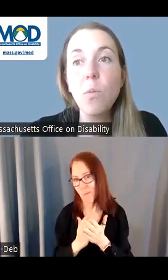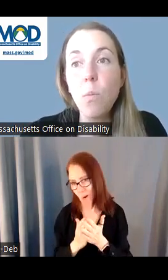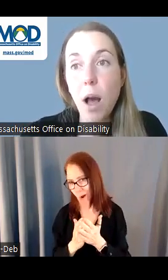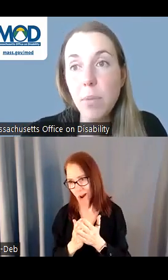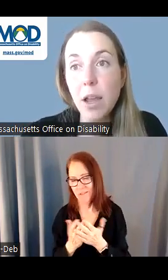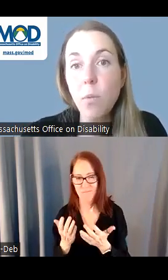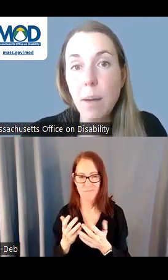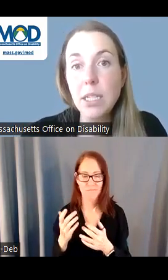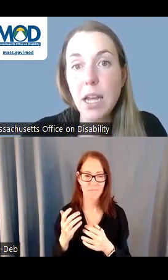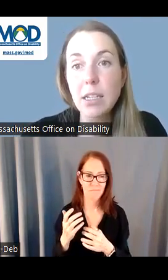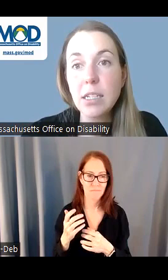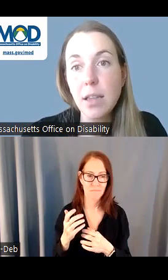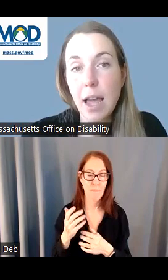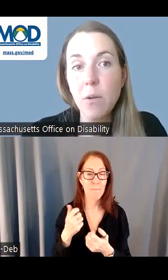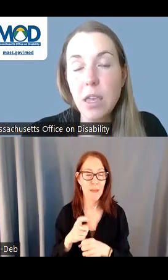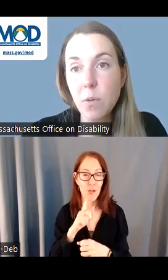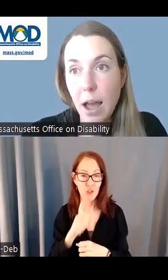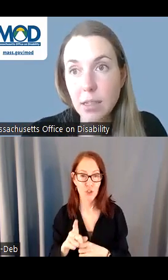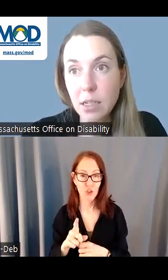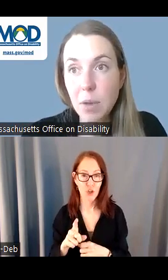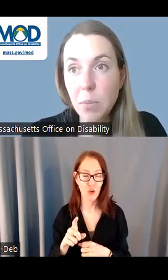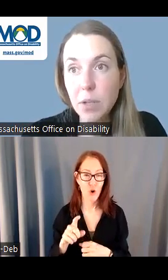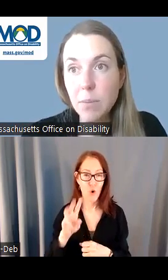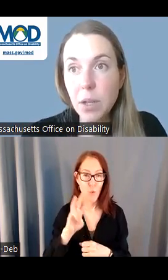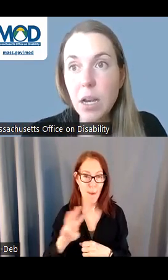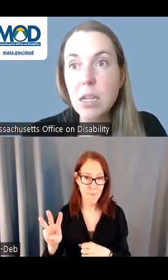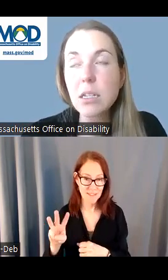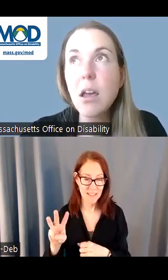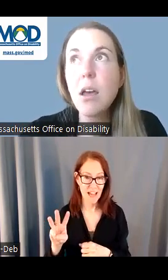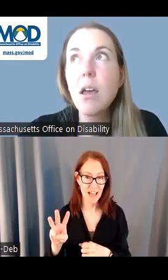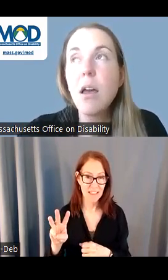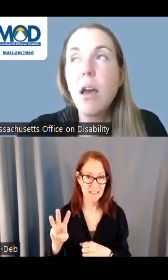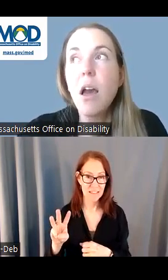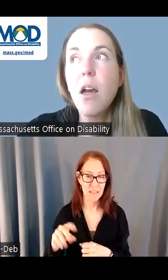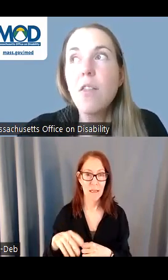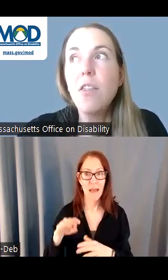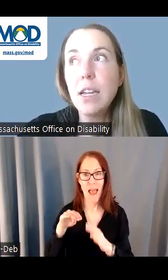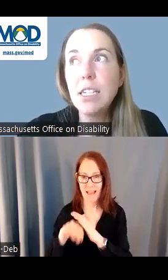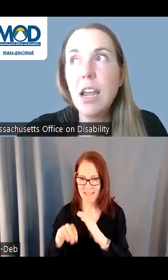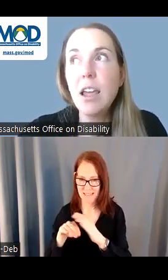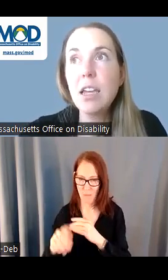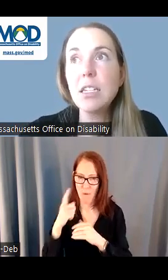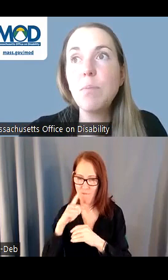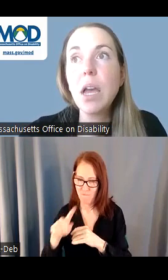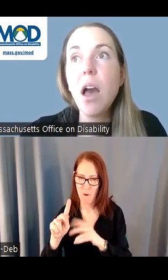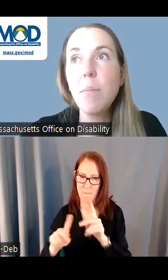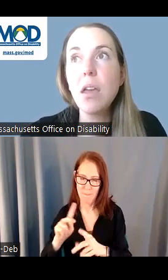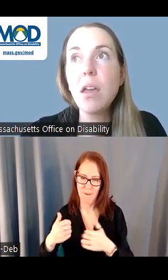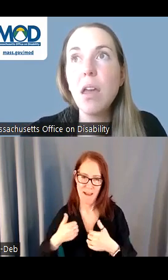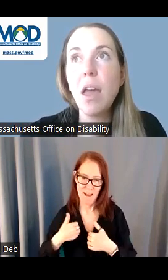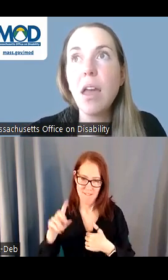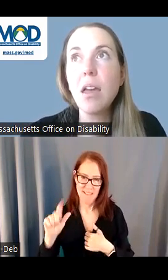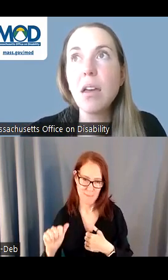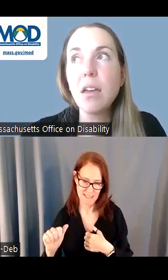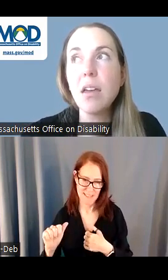our public websites allow equal access to people with disabilities. This is